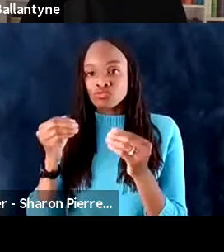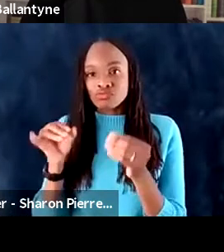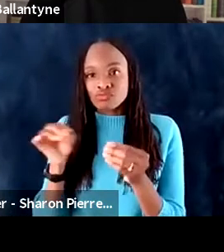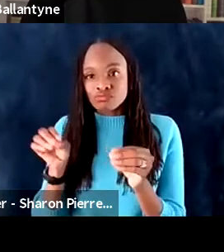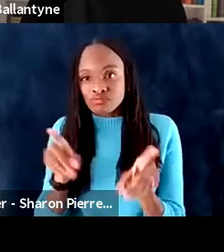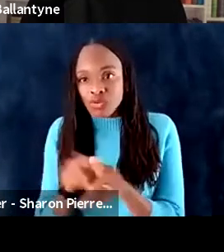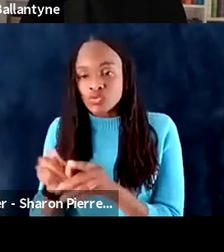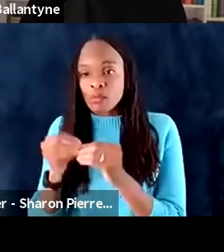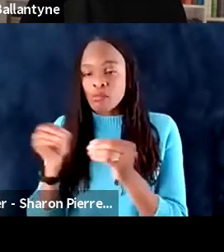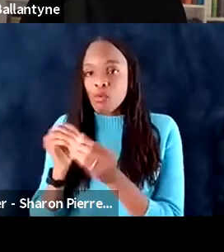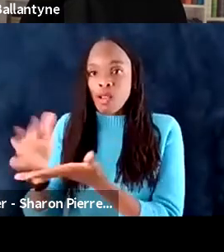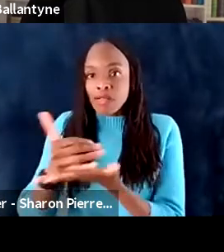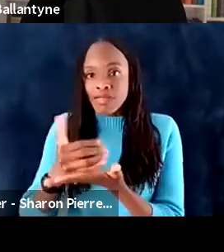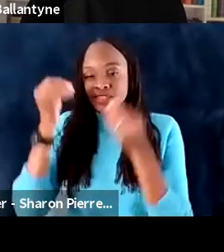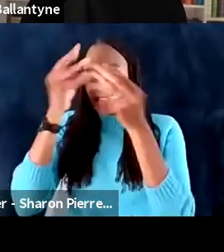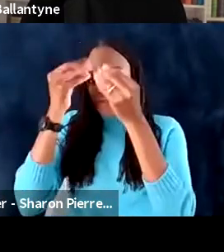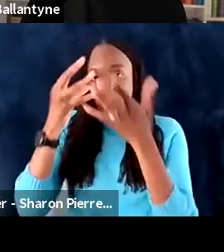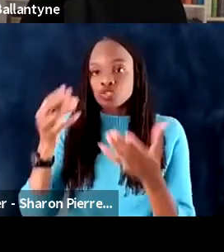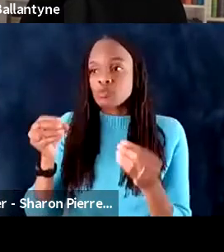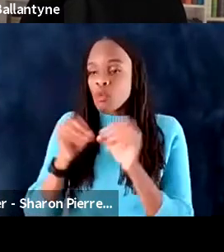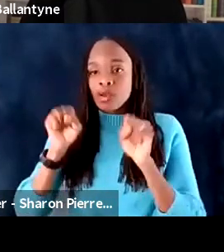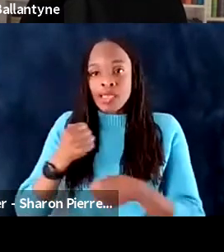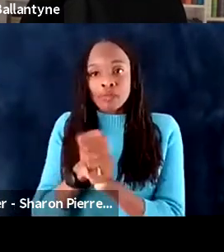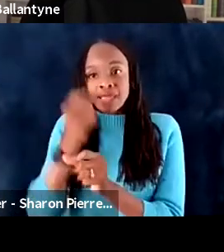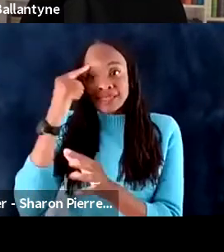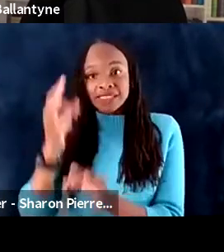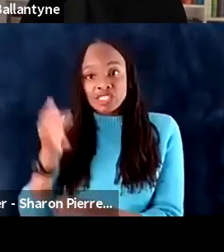more they're able to make decisions and